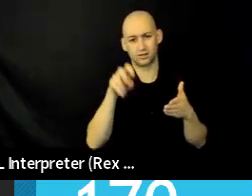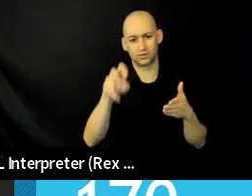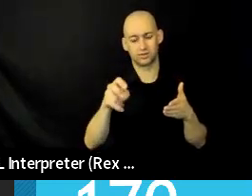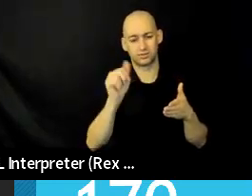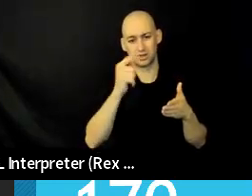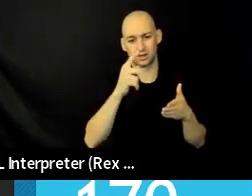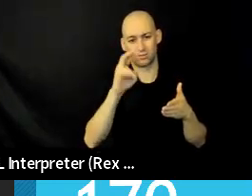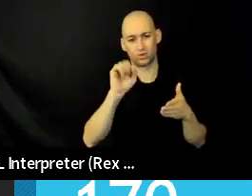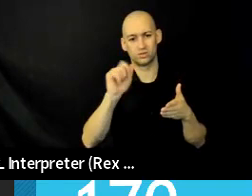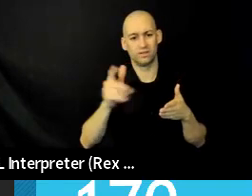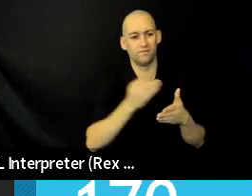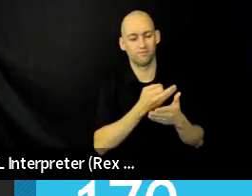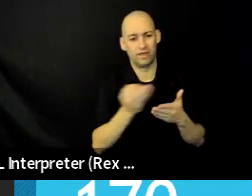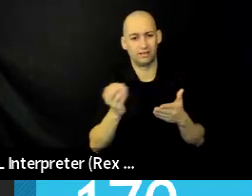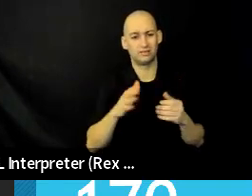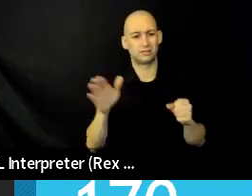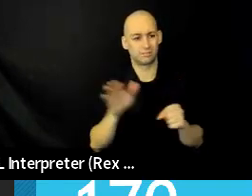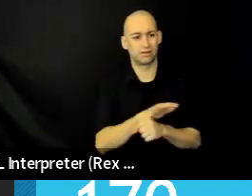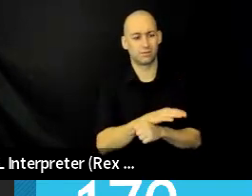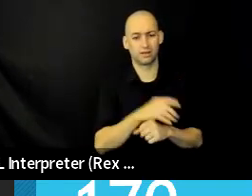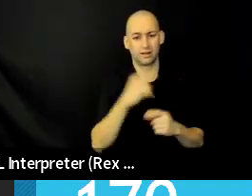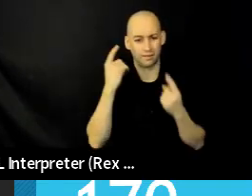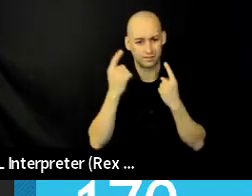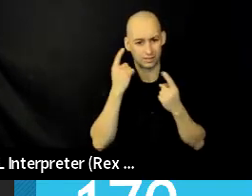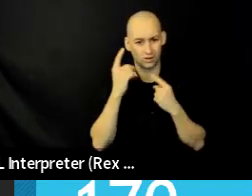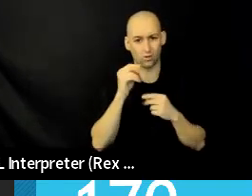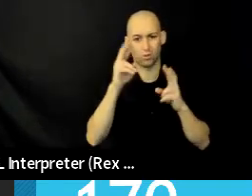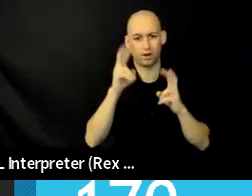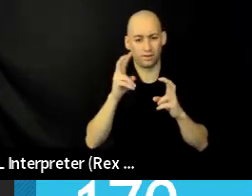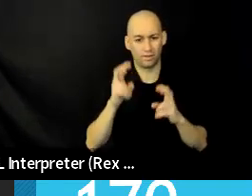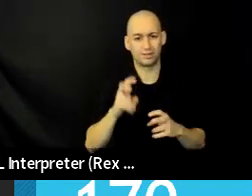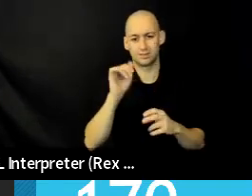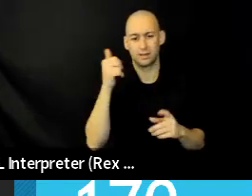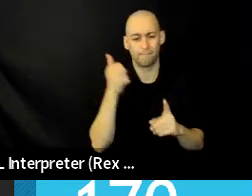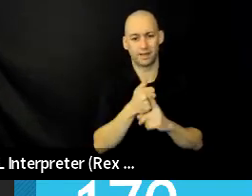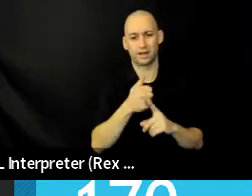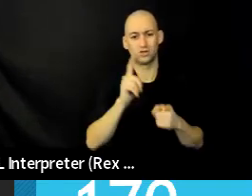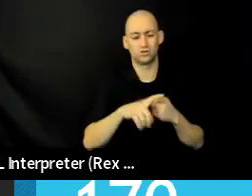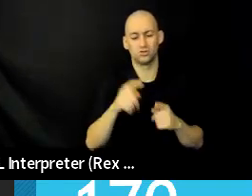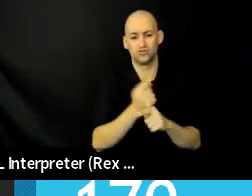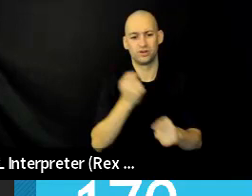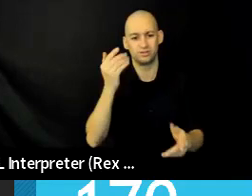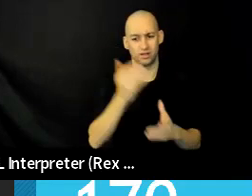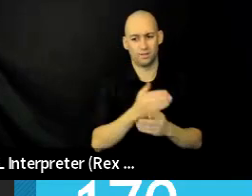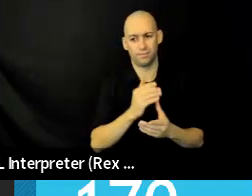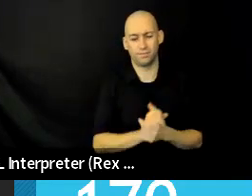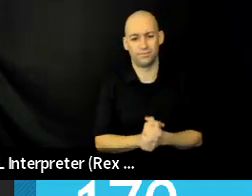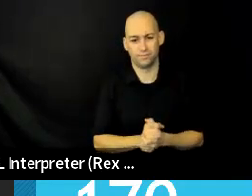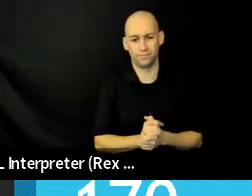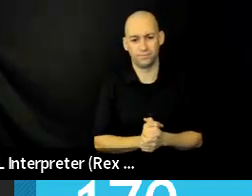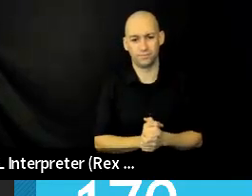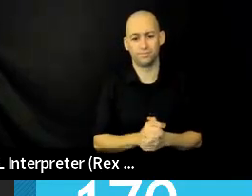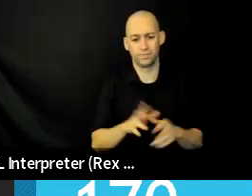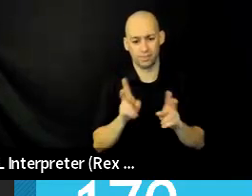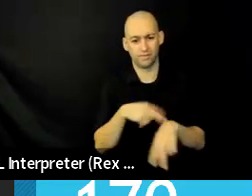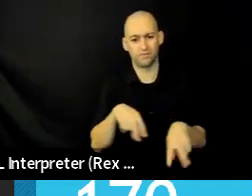fails entirely to consider or analyze impacts to the truck stop, to the value of the